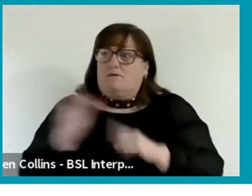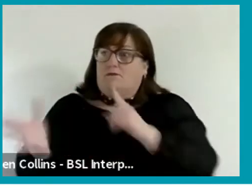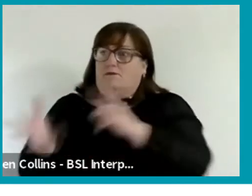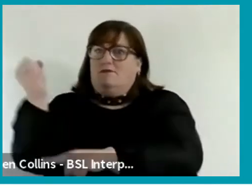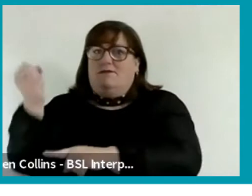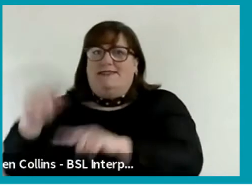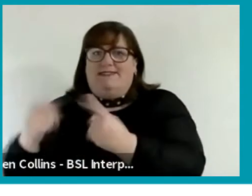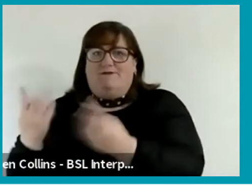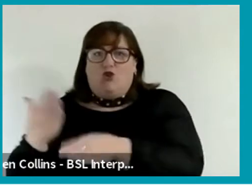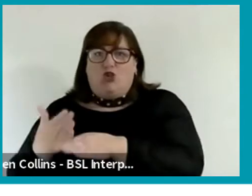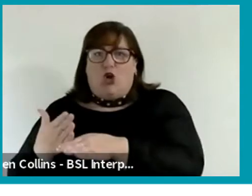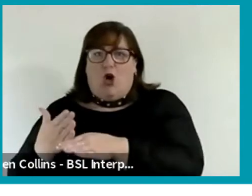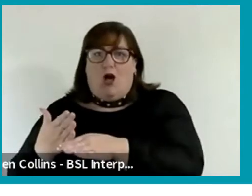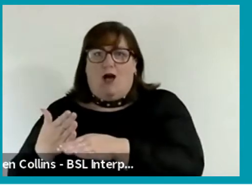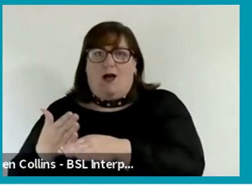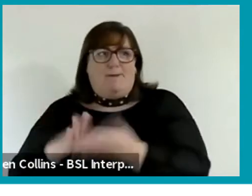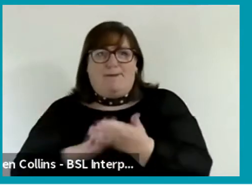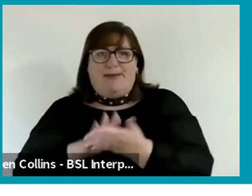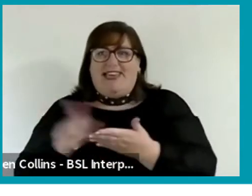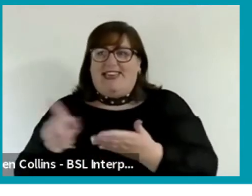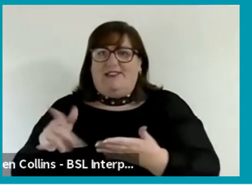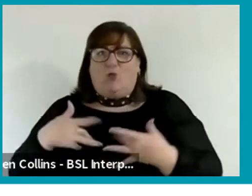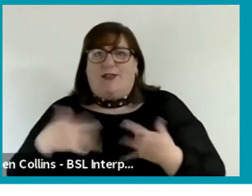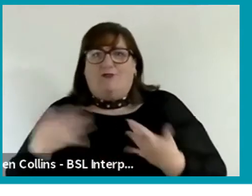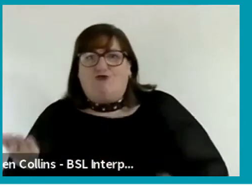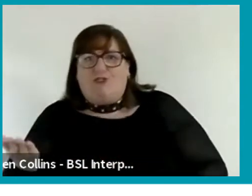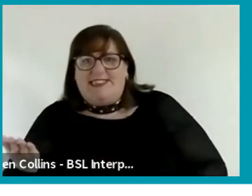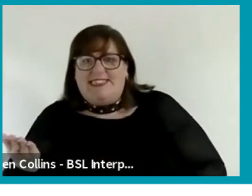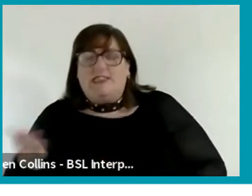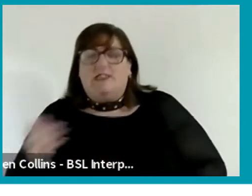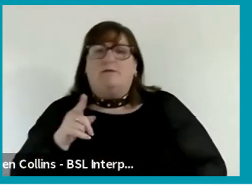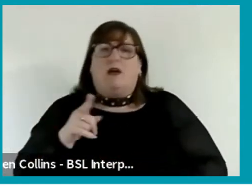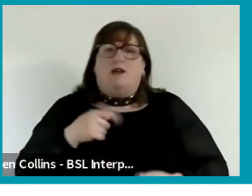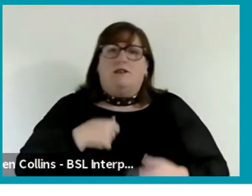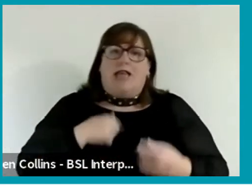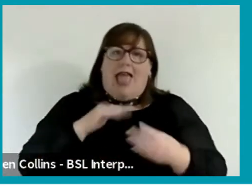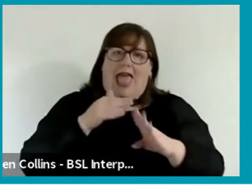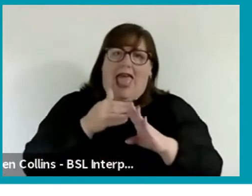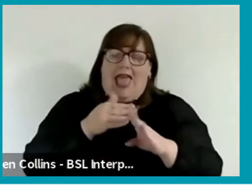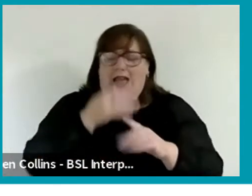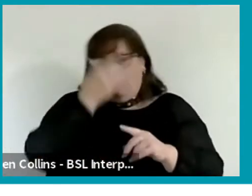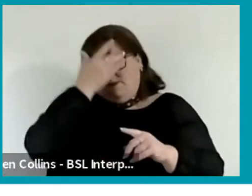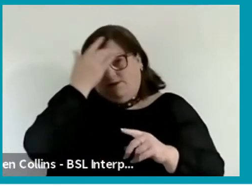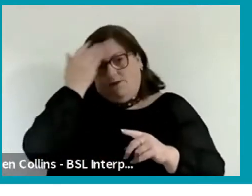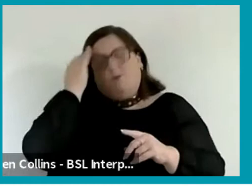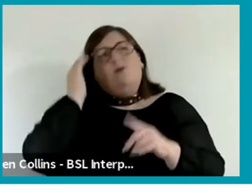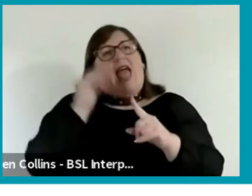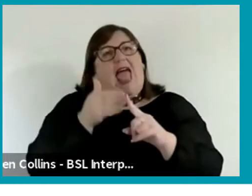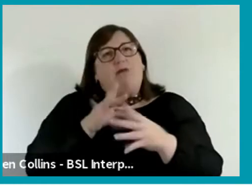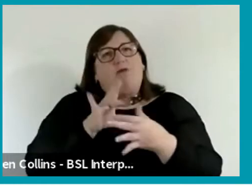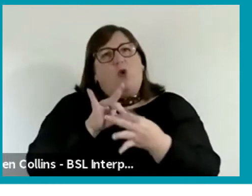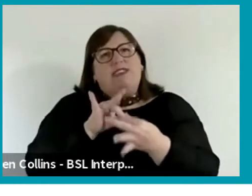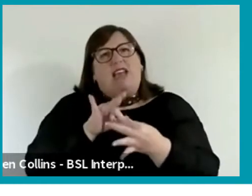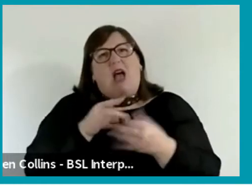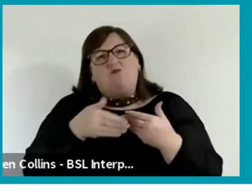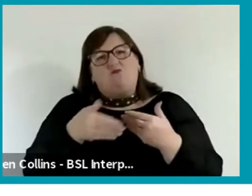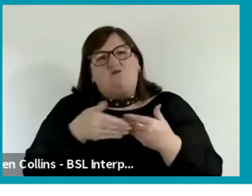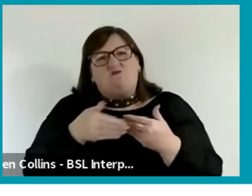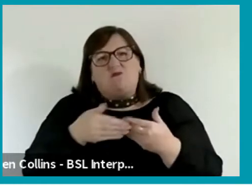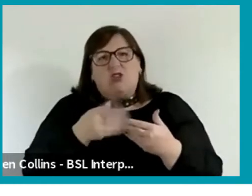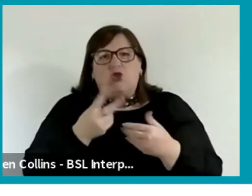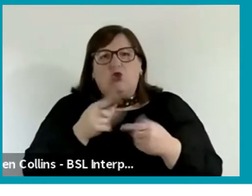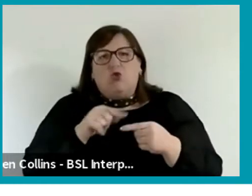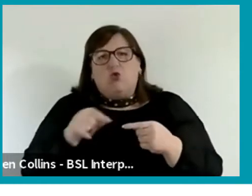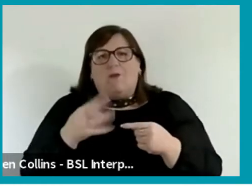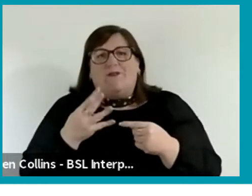after a few days. We aim to get back to everyone within 2 up to 4 days after your application.